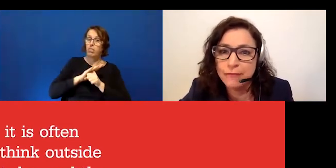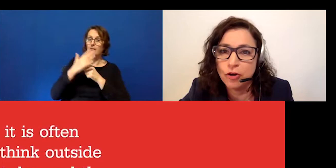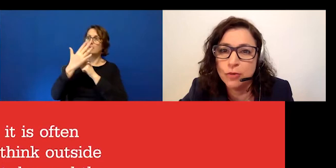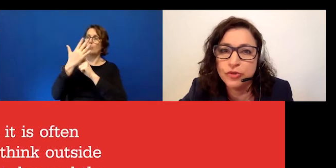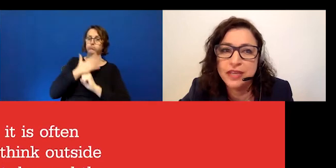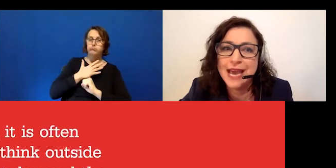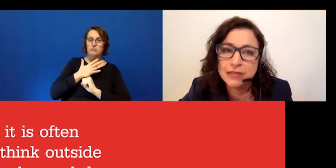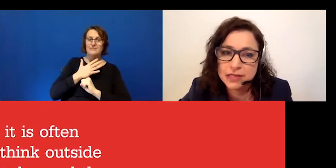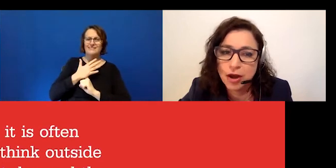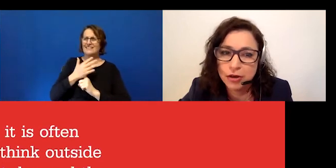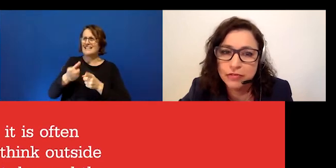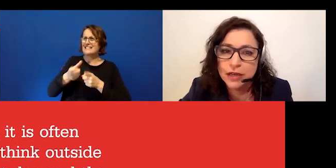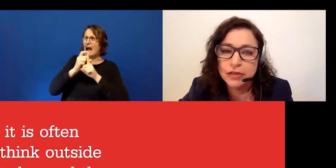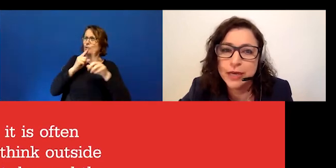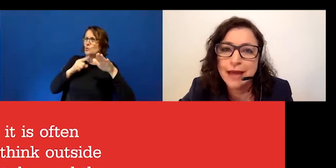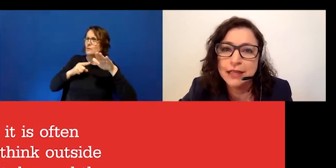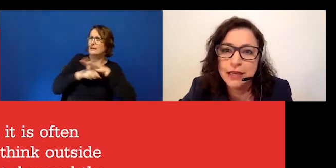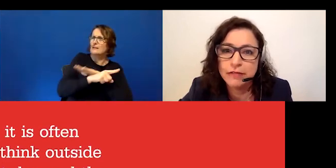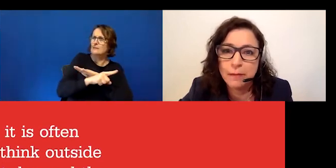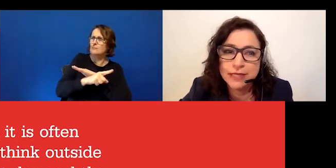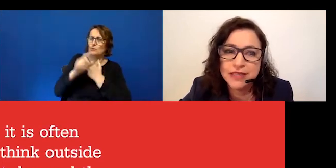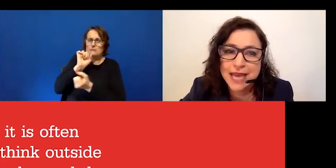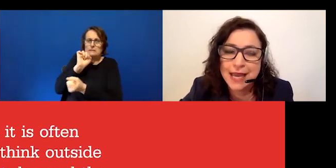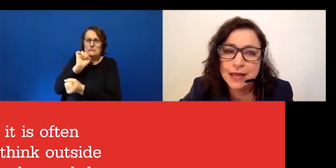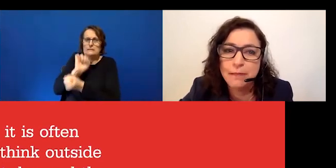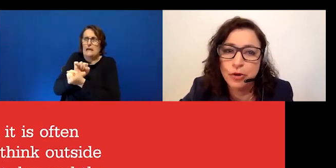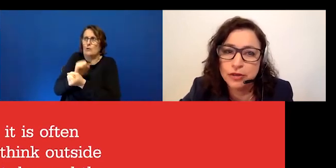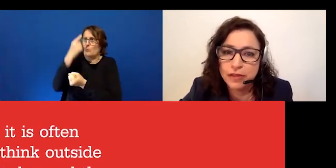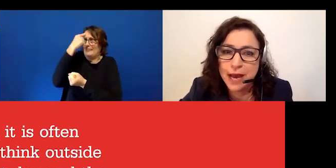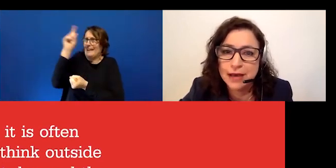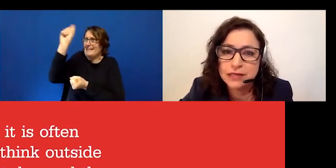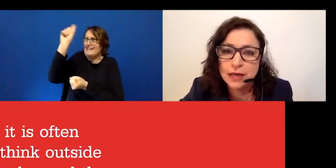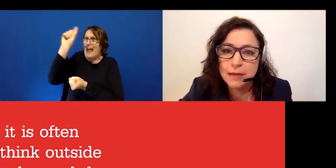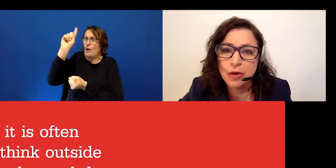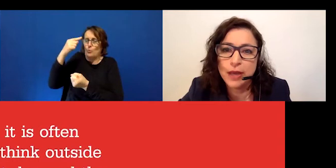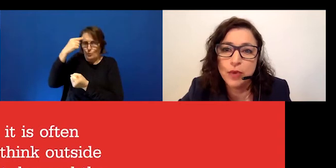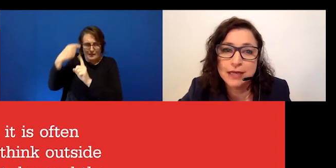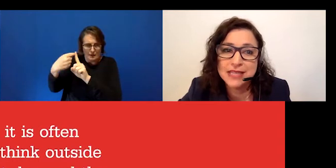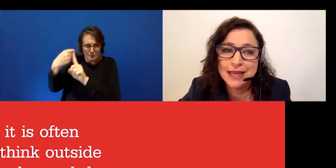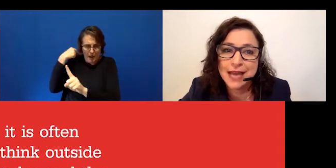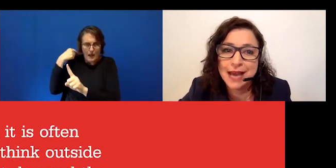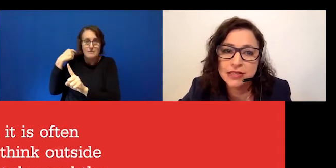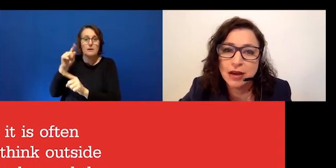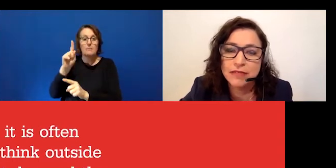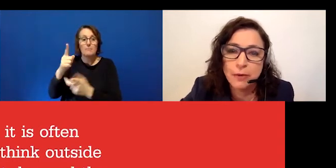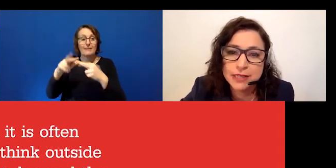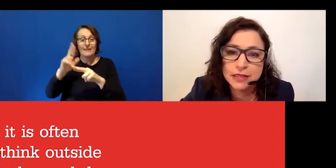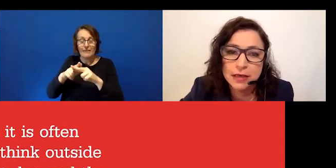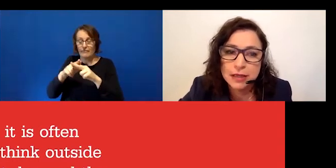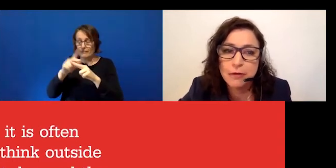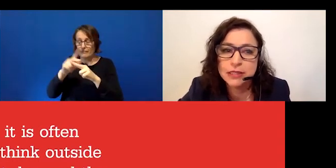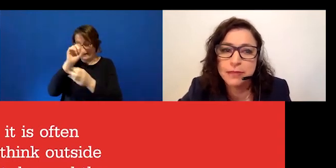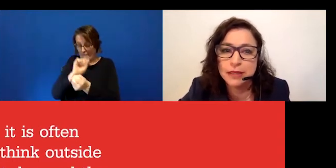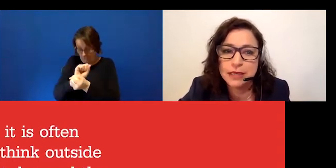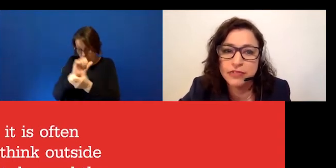escape from or think outside of the reality of the present day and the burden of the past. But when one is taken outside of the present,